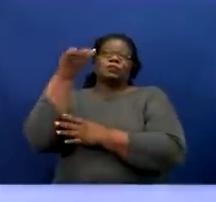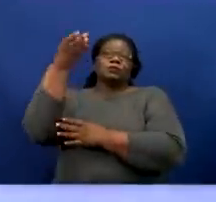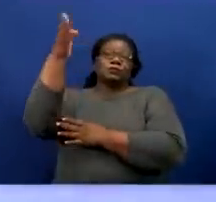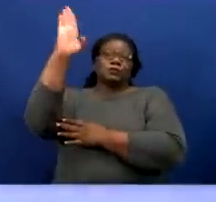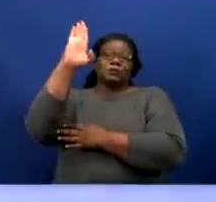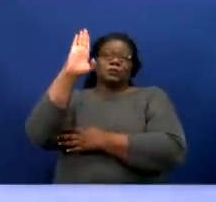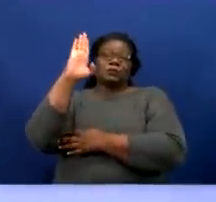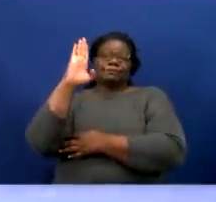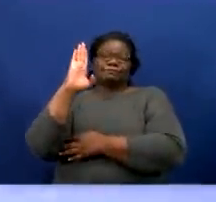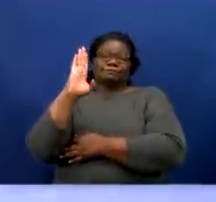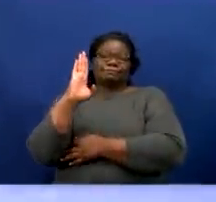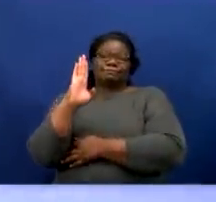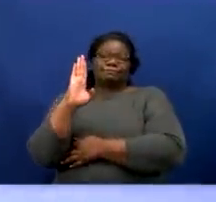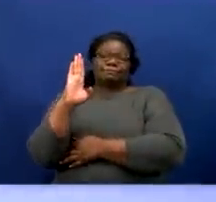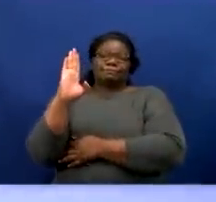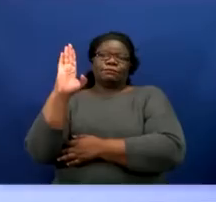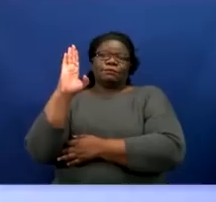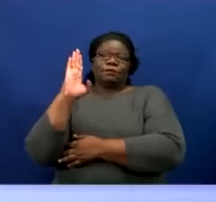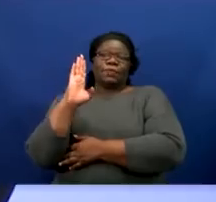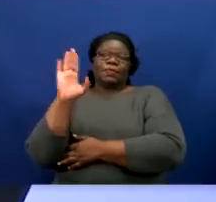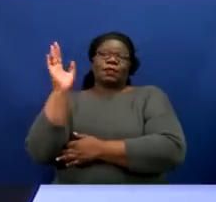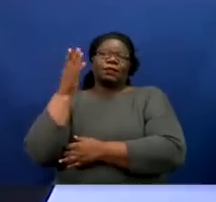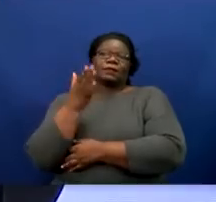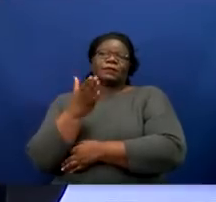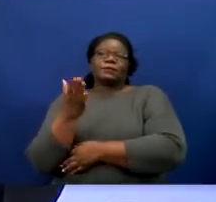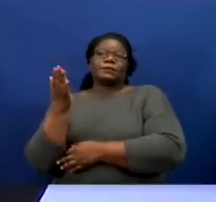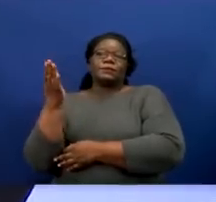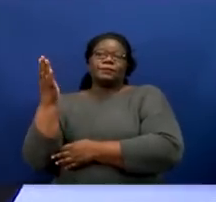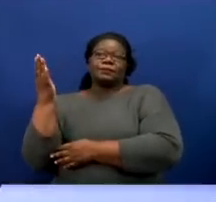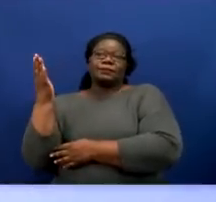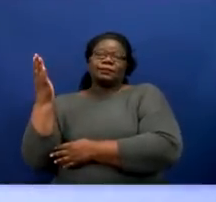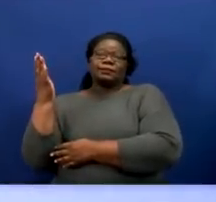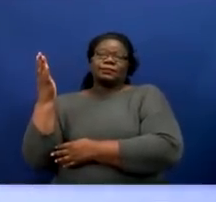have faith, yes, God, in